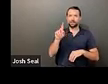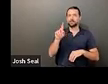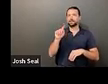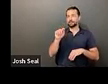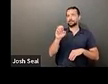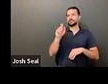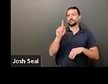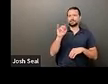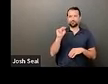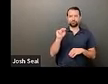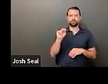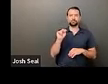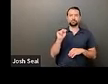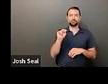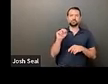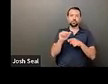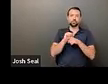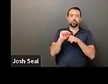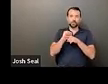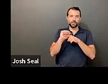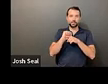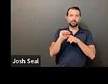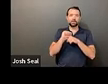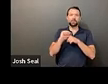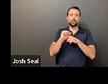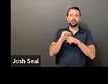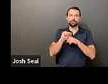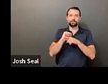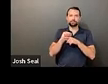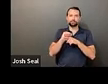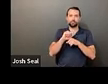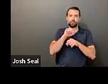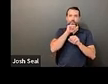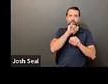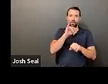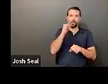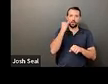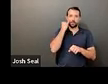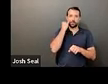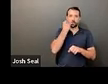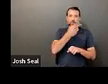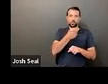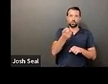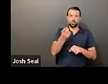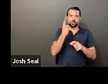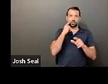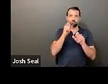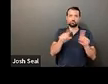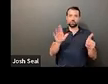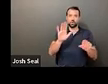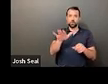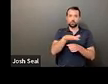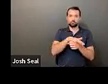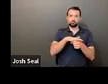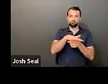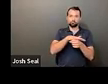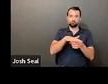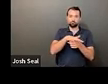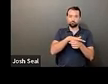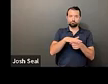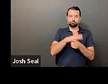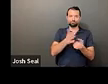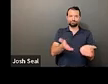training. And we would love it if you could, you know, just share those links out widely for PD opportunities with your general